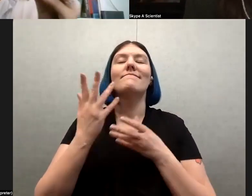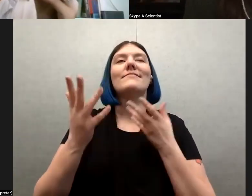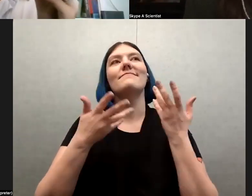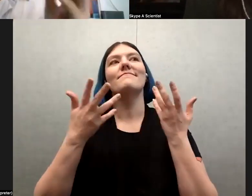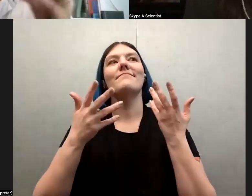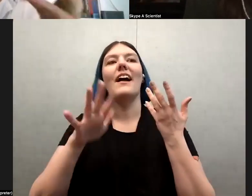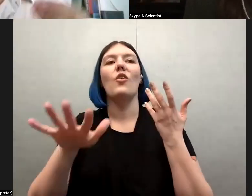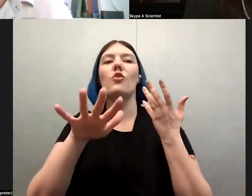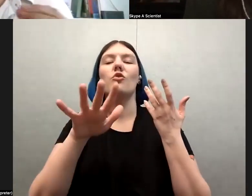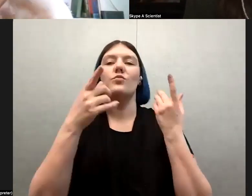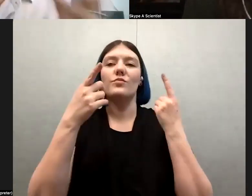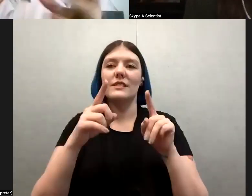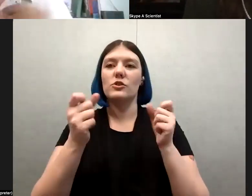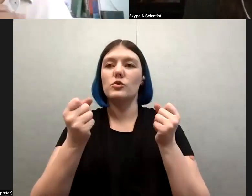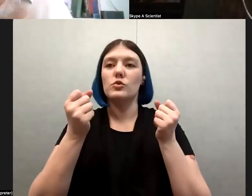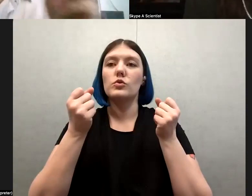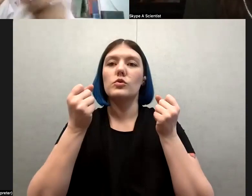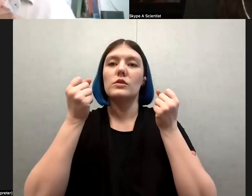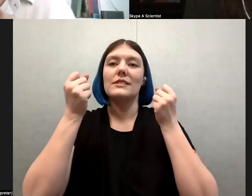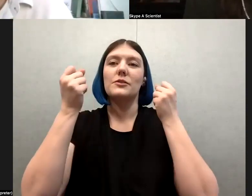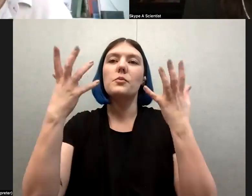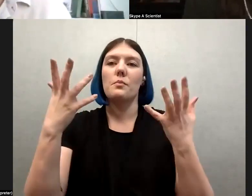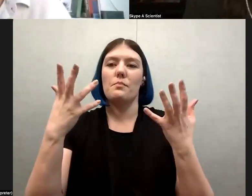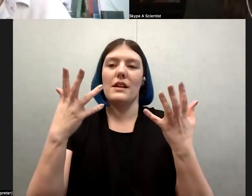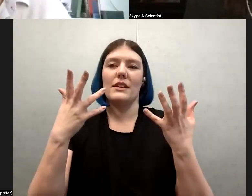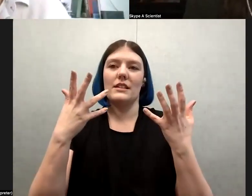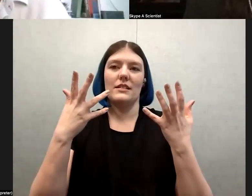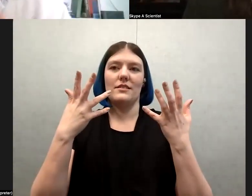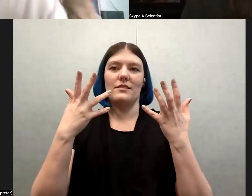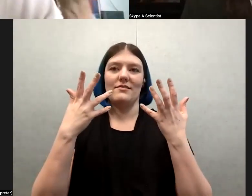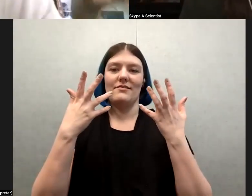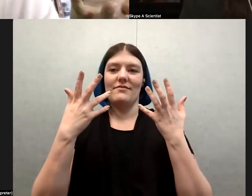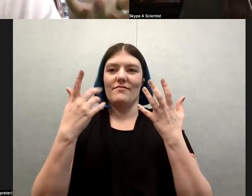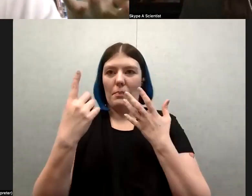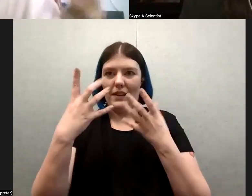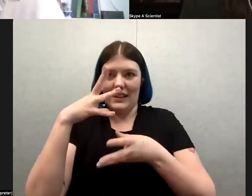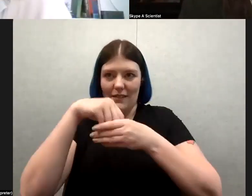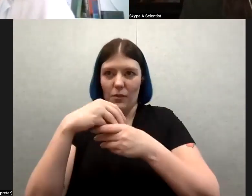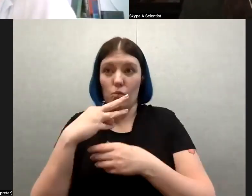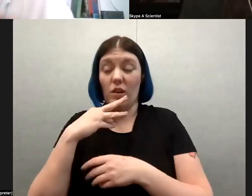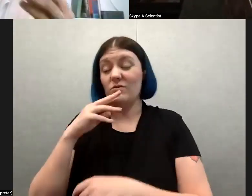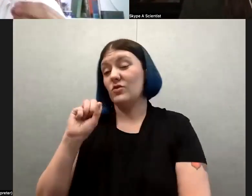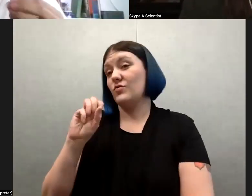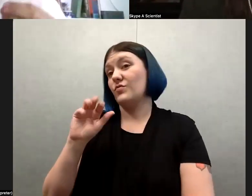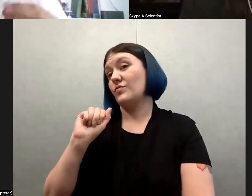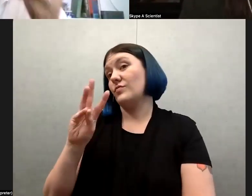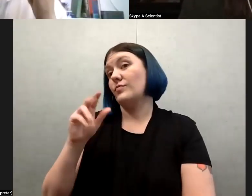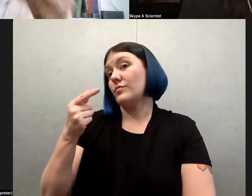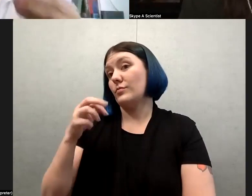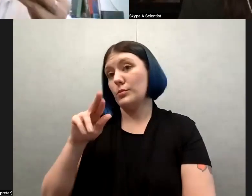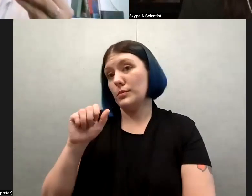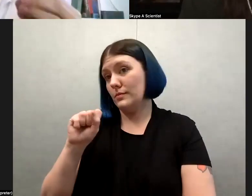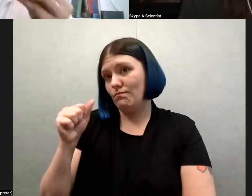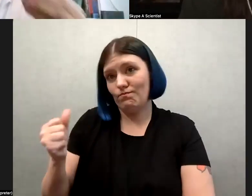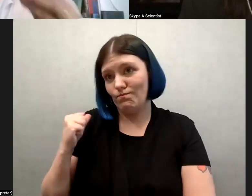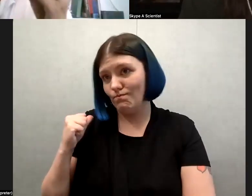areas where there are too many what we call nutrients, the pollutants in the water, and sawgrass won't. So in the Everglades, that's